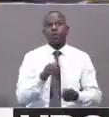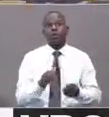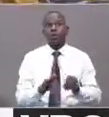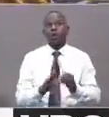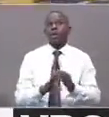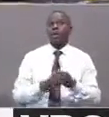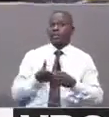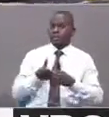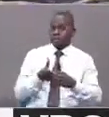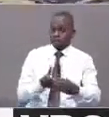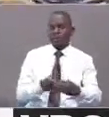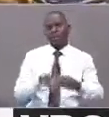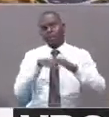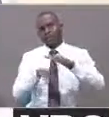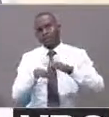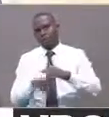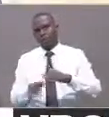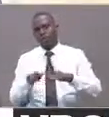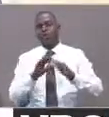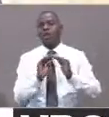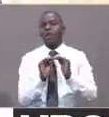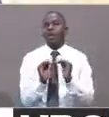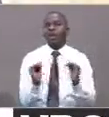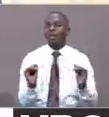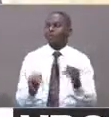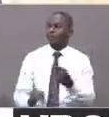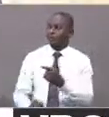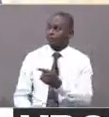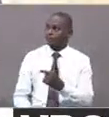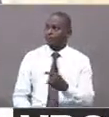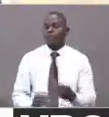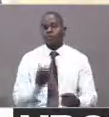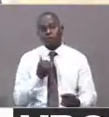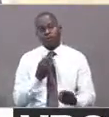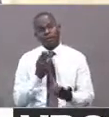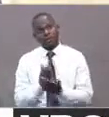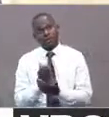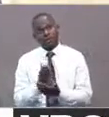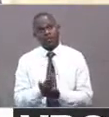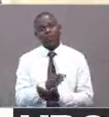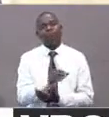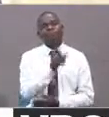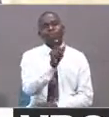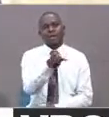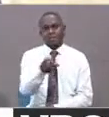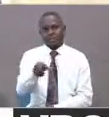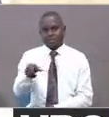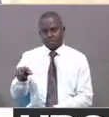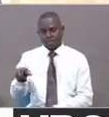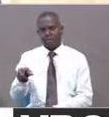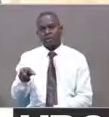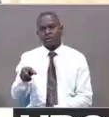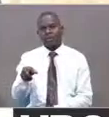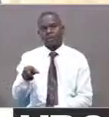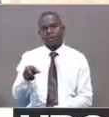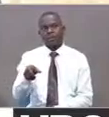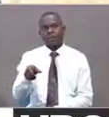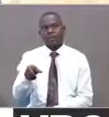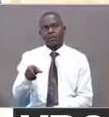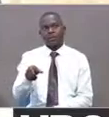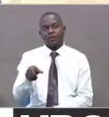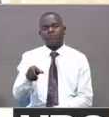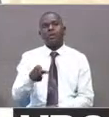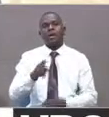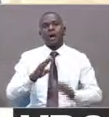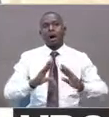particularly those at the grassroots level. We want to be sure that every citizen, every